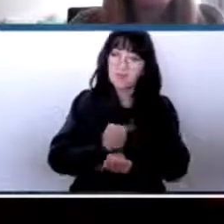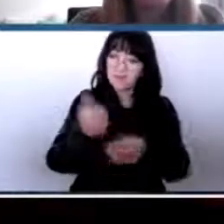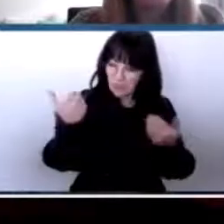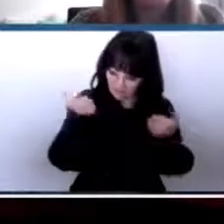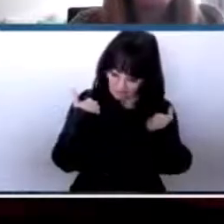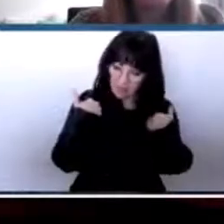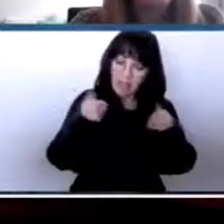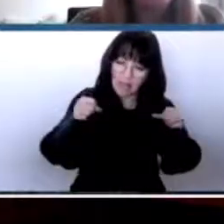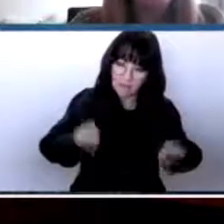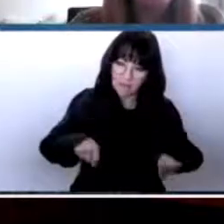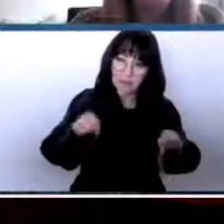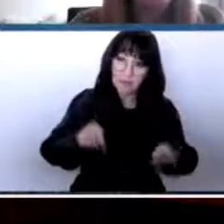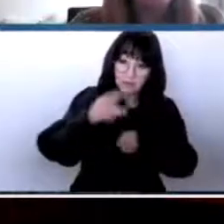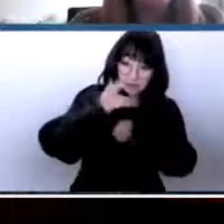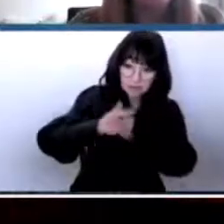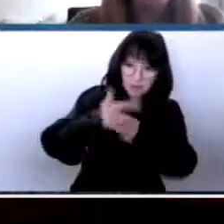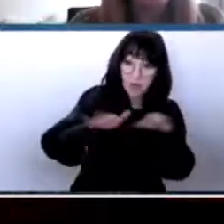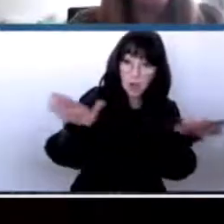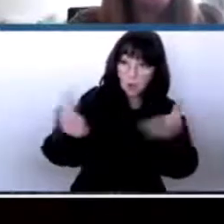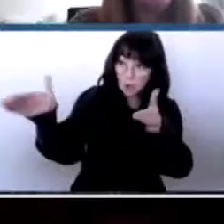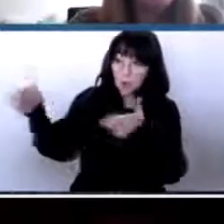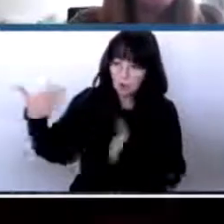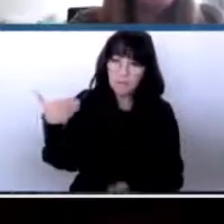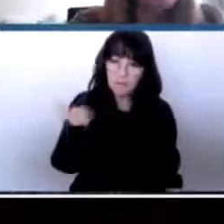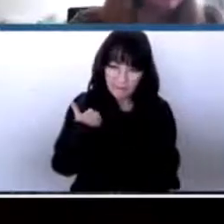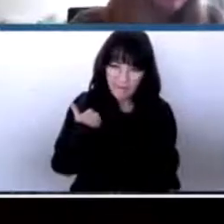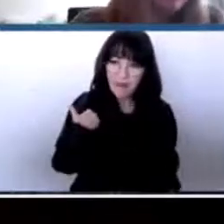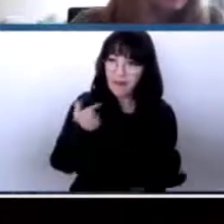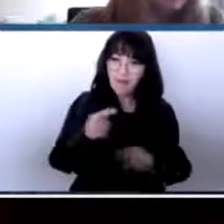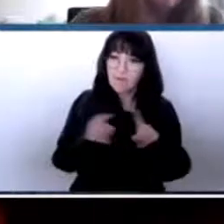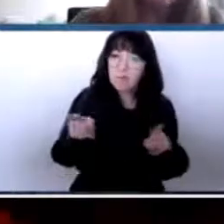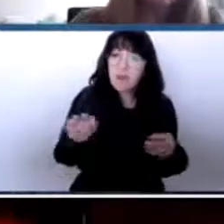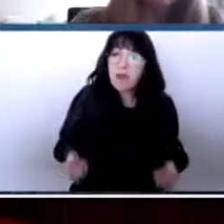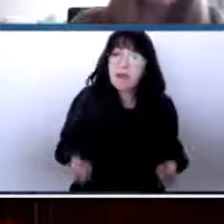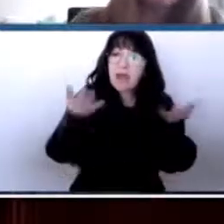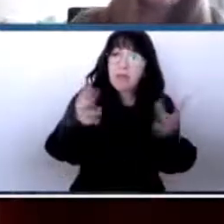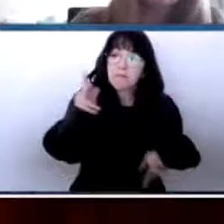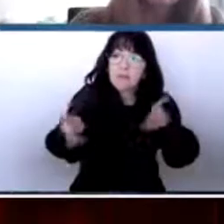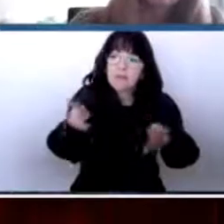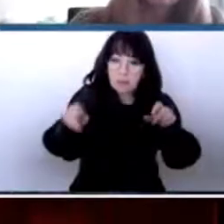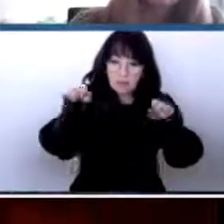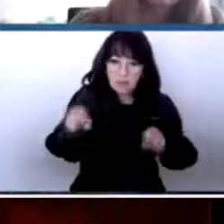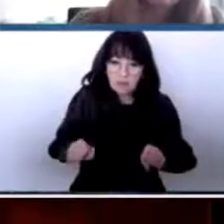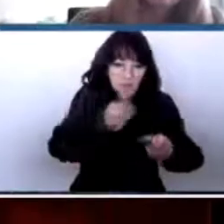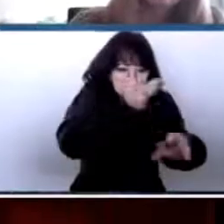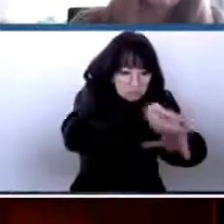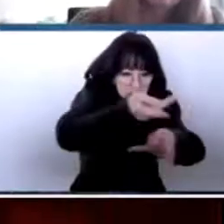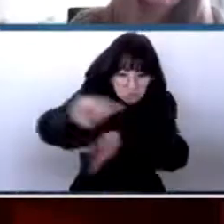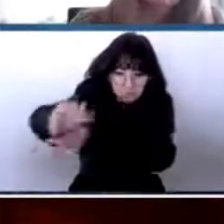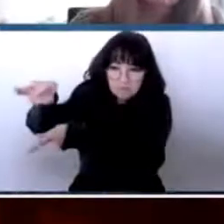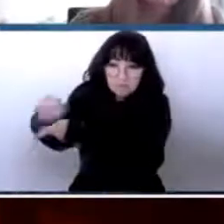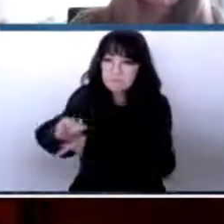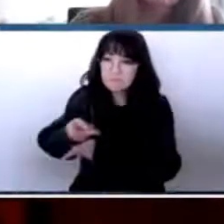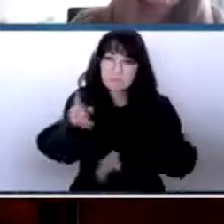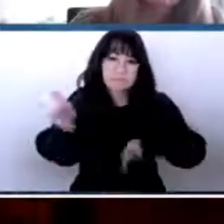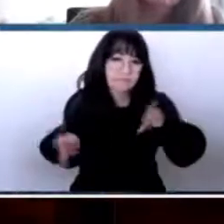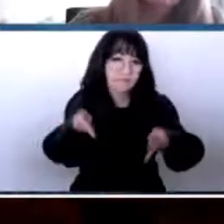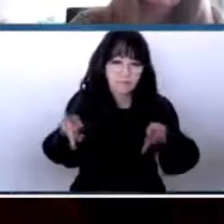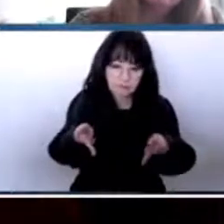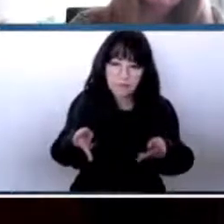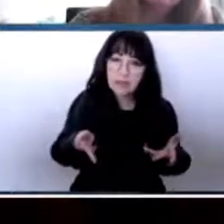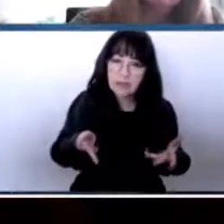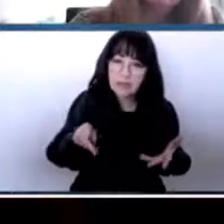Healthcare Association talked to Nemours. Nemours is, hey, use our area again. We could fit 30 to 60 patients in